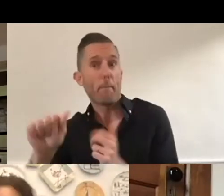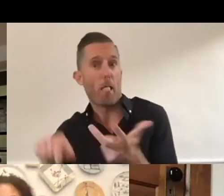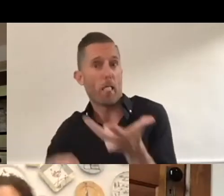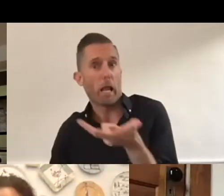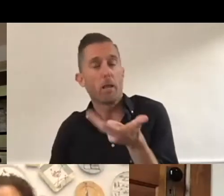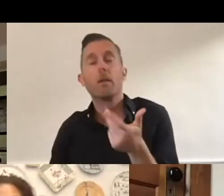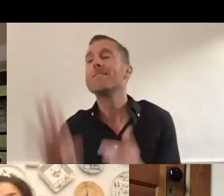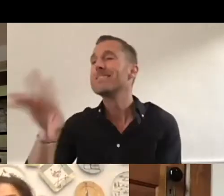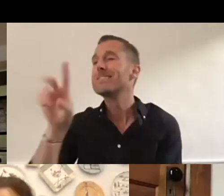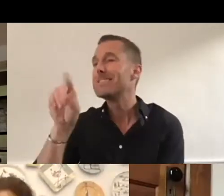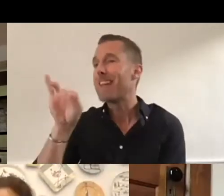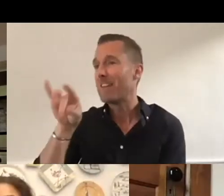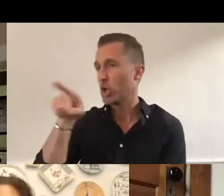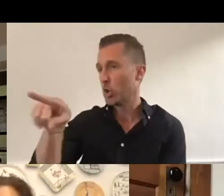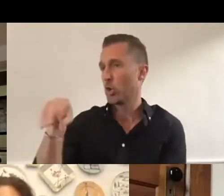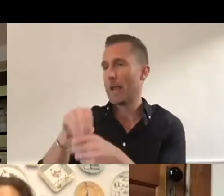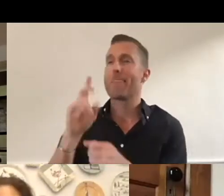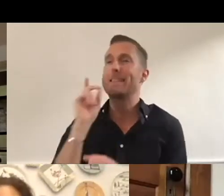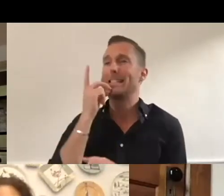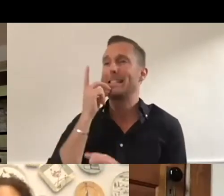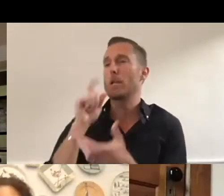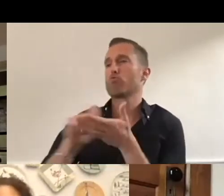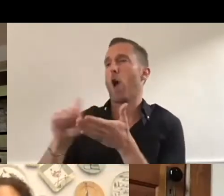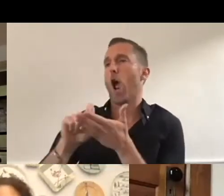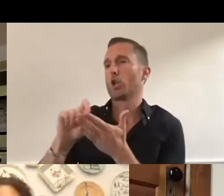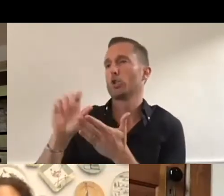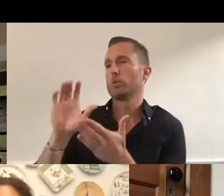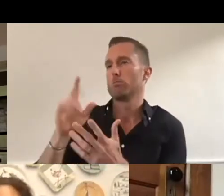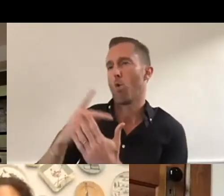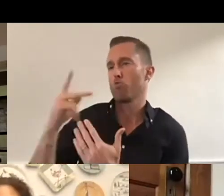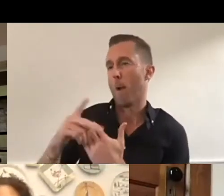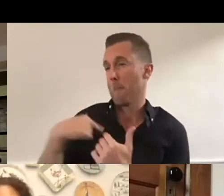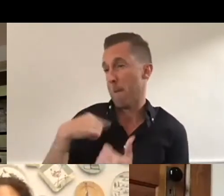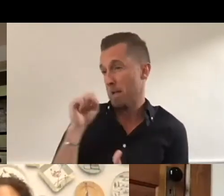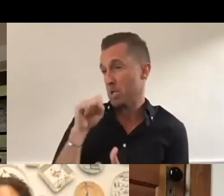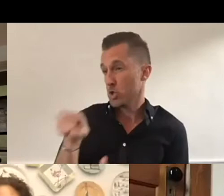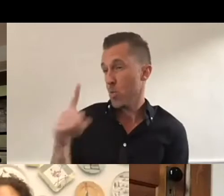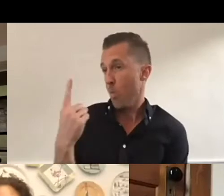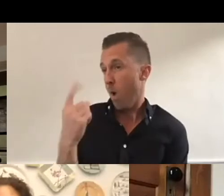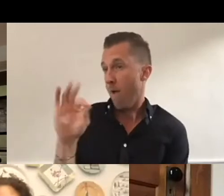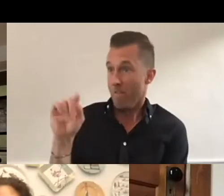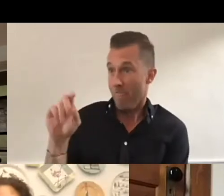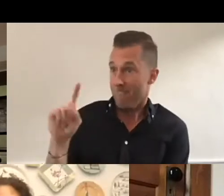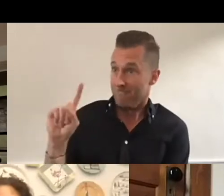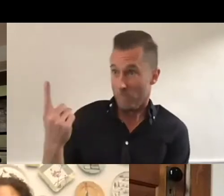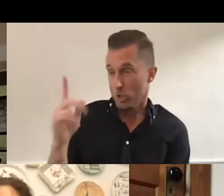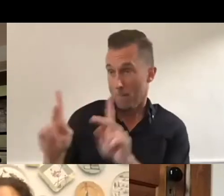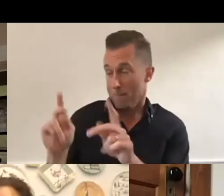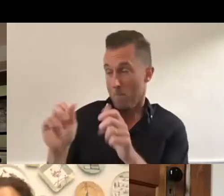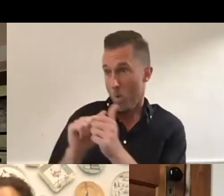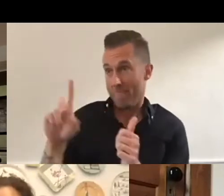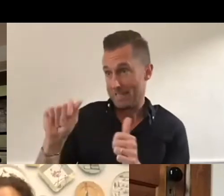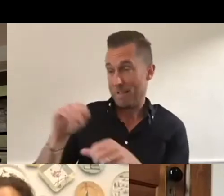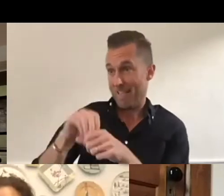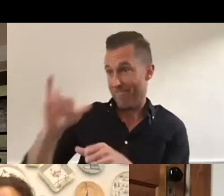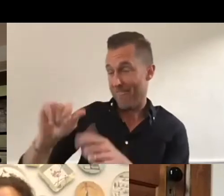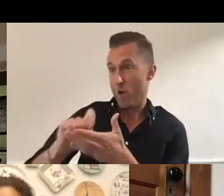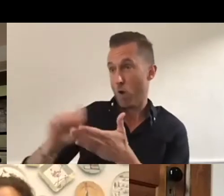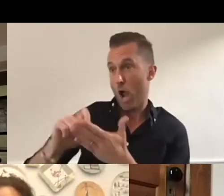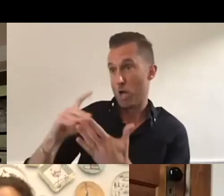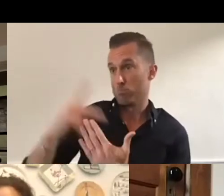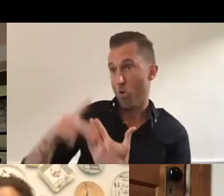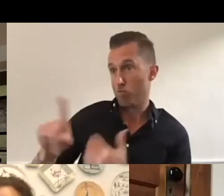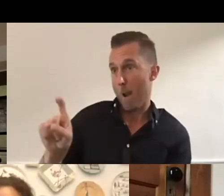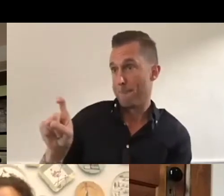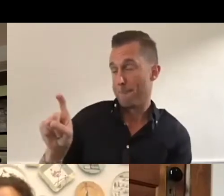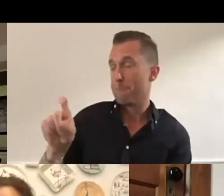you were in the Disney ABC Writers Program. I'm guessing you were one of the first people with a disability in the Writers Program. Did